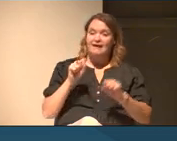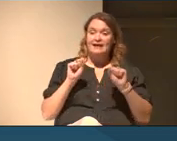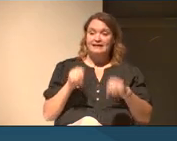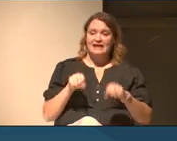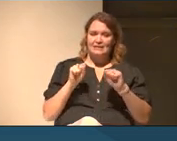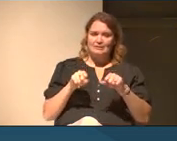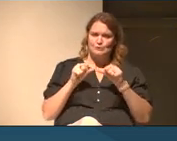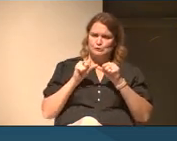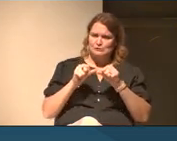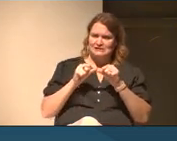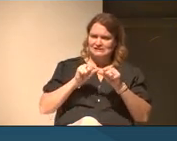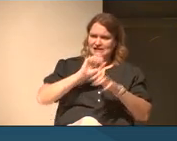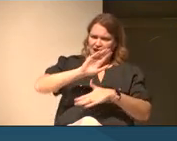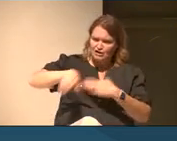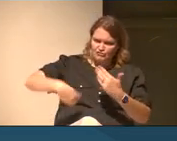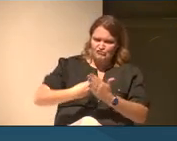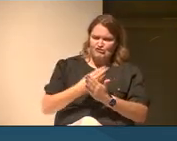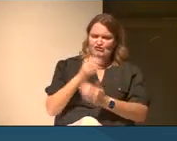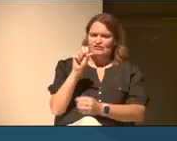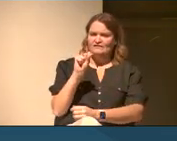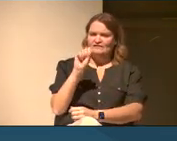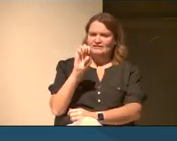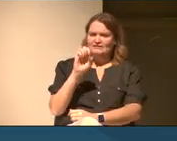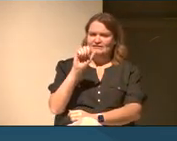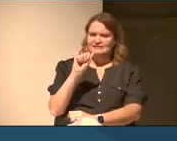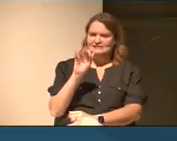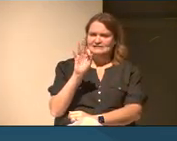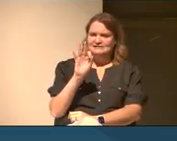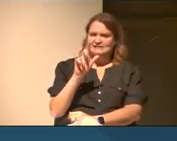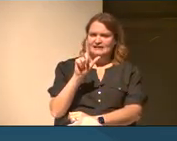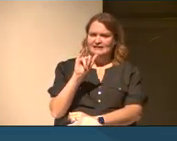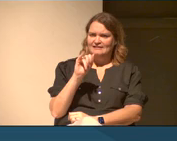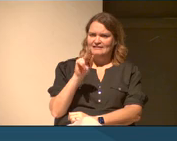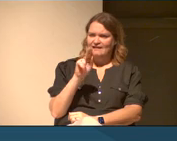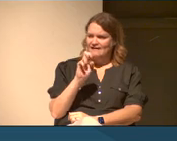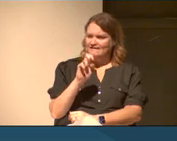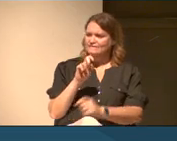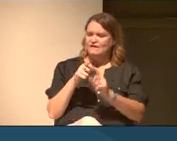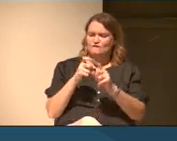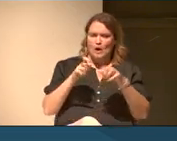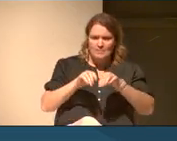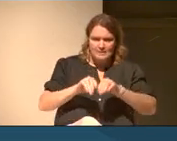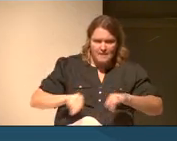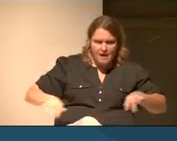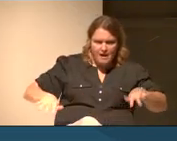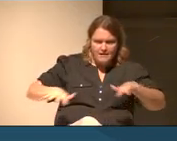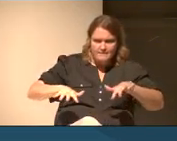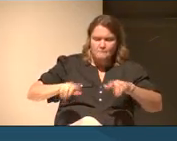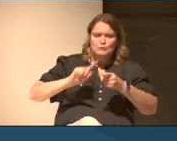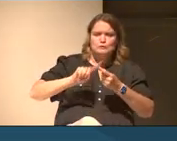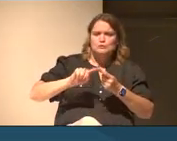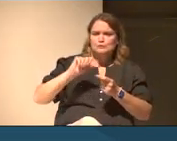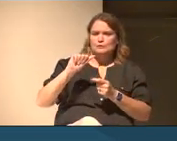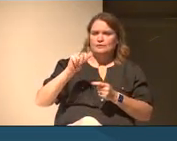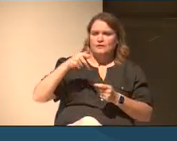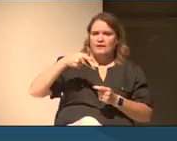from everything from the bottom to the apex predators, it'll play a fun cut scene that Dr. Knowlton